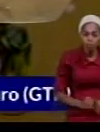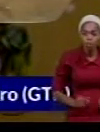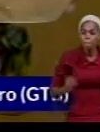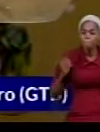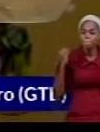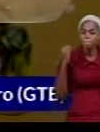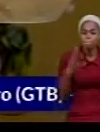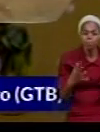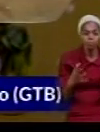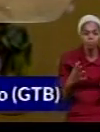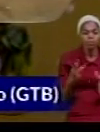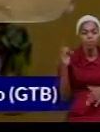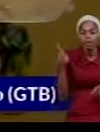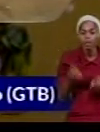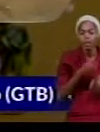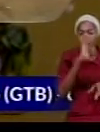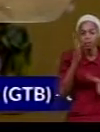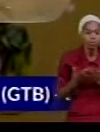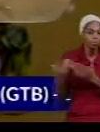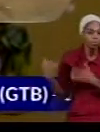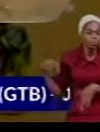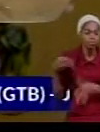In Jesus' name we pray.